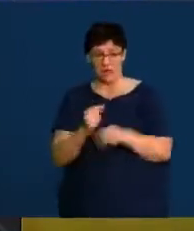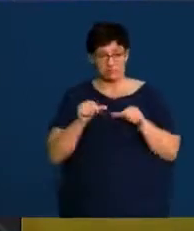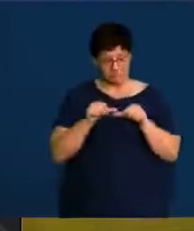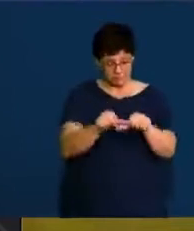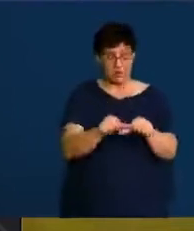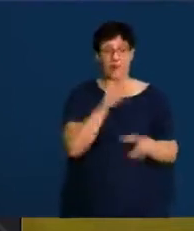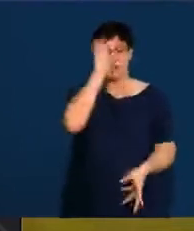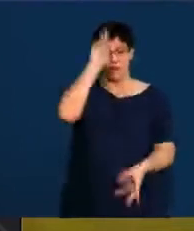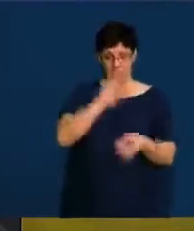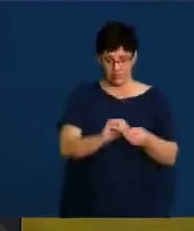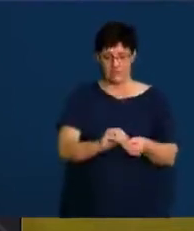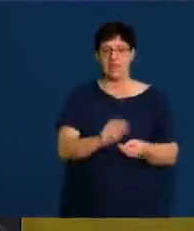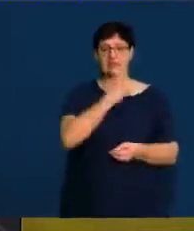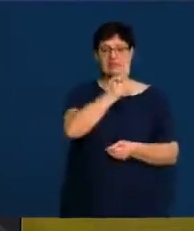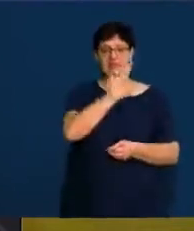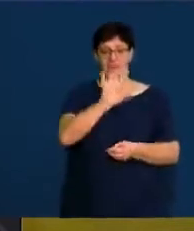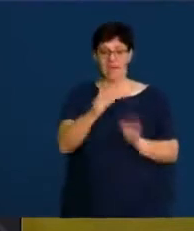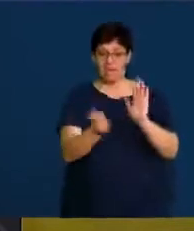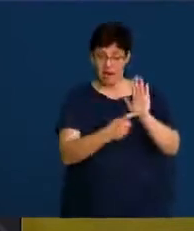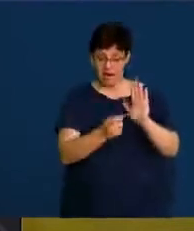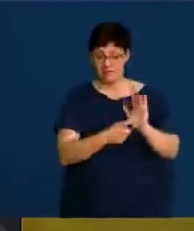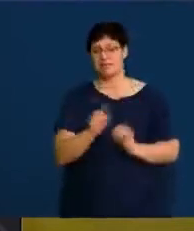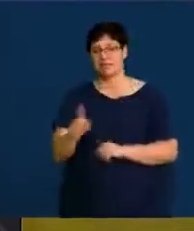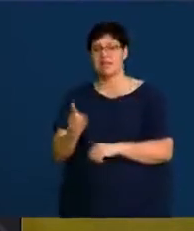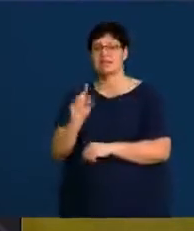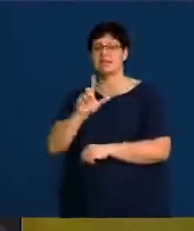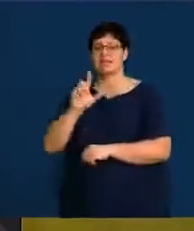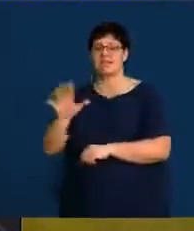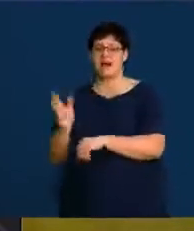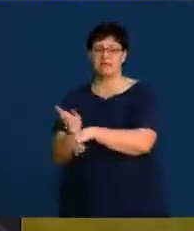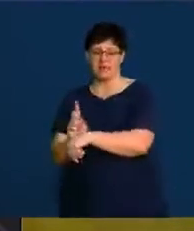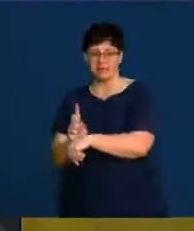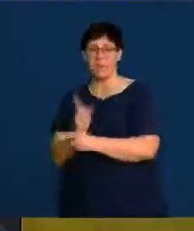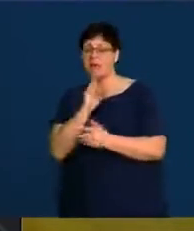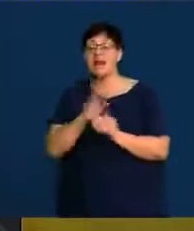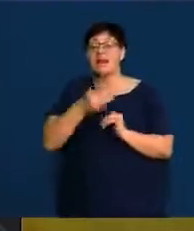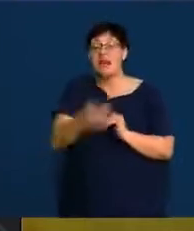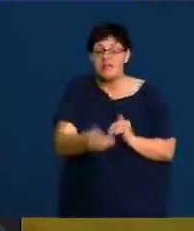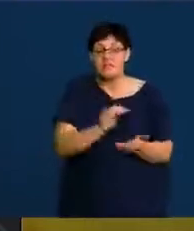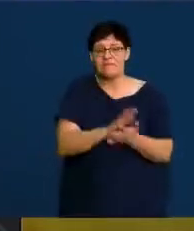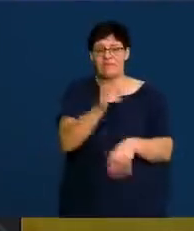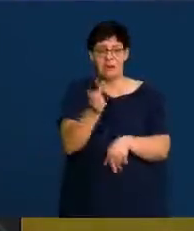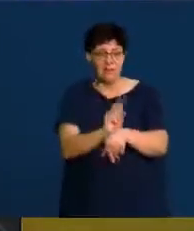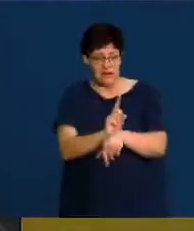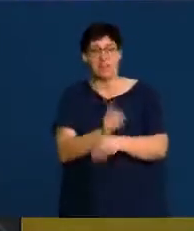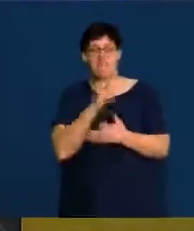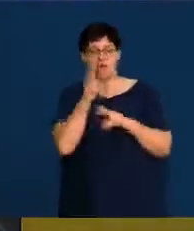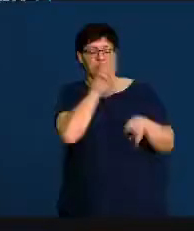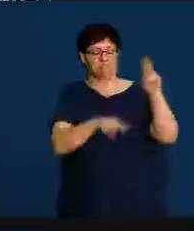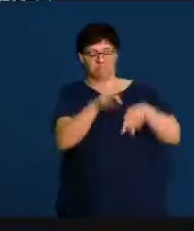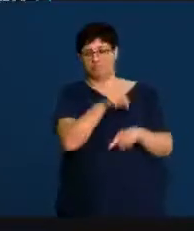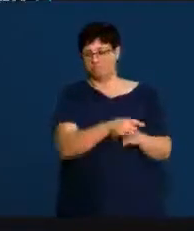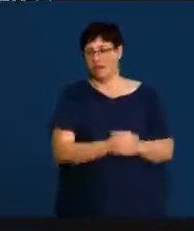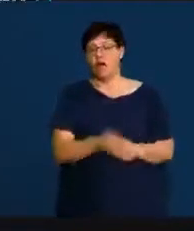you a 75 mark, 75 minutes, and allow you 15 minutes of extra time. Great. We're doing well. You